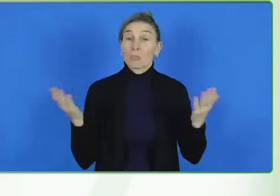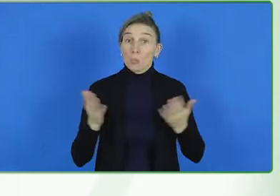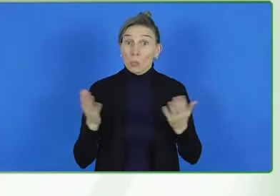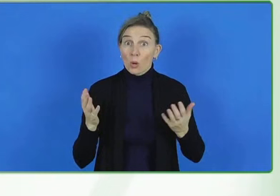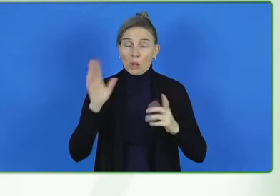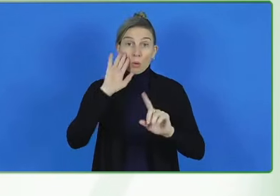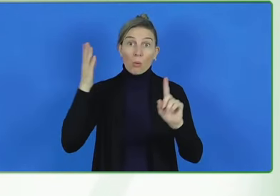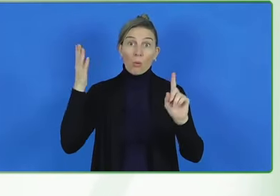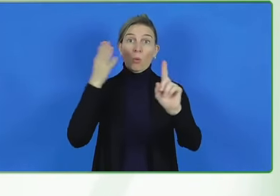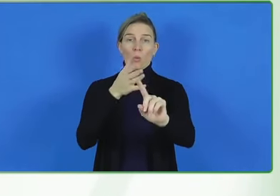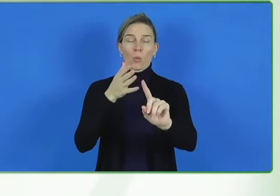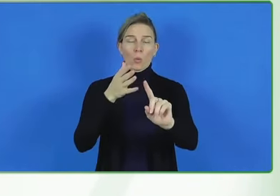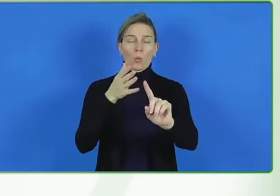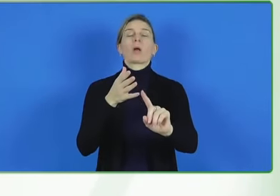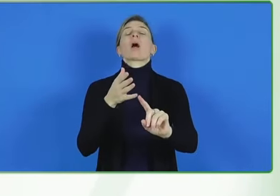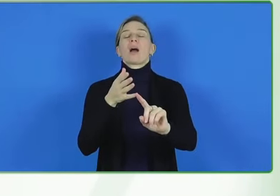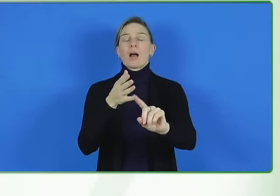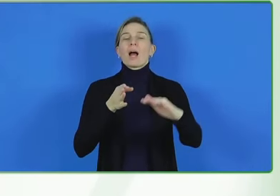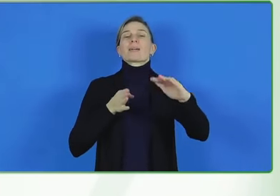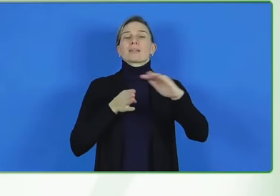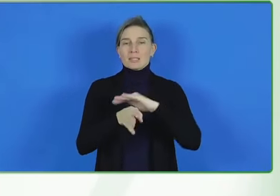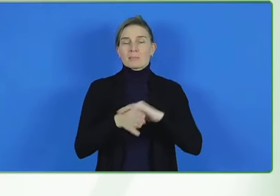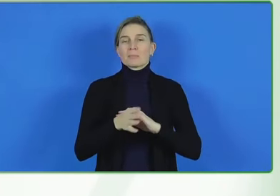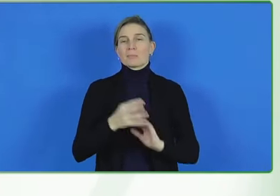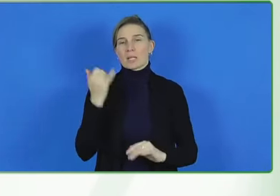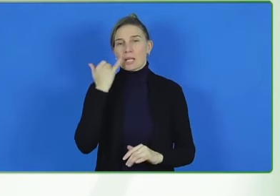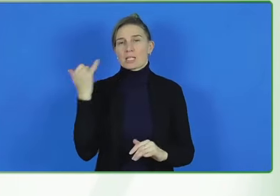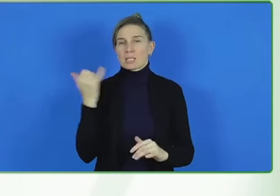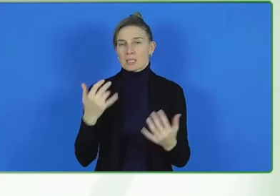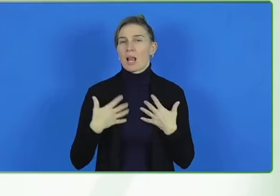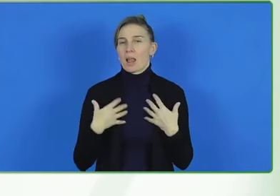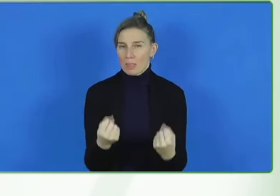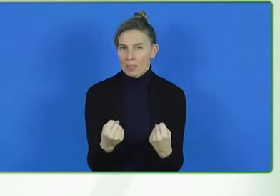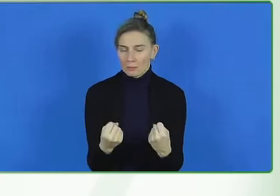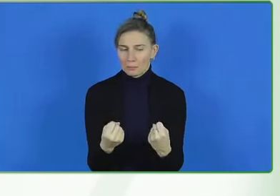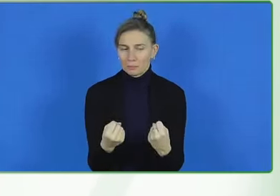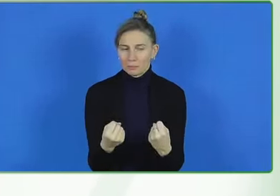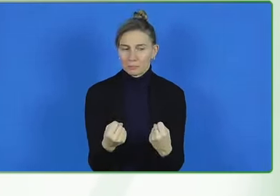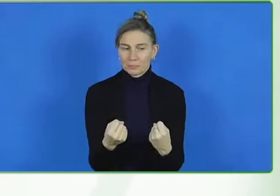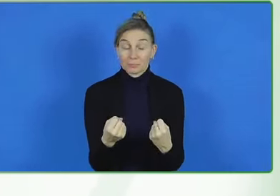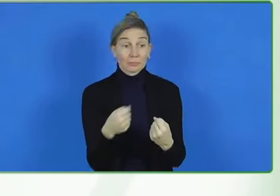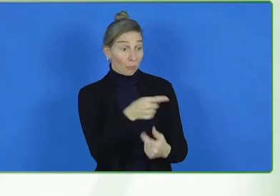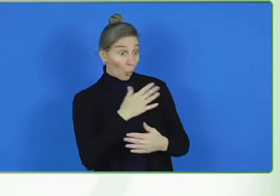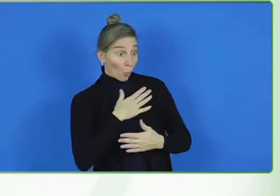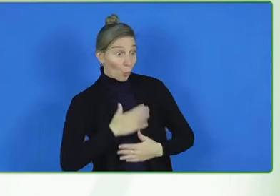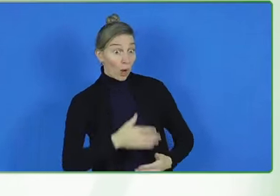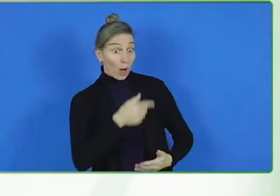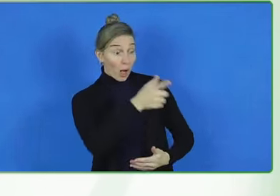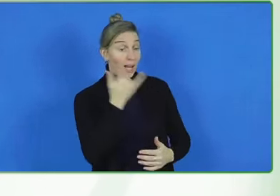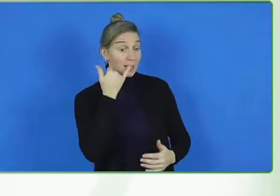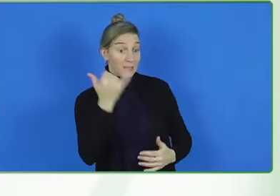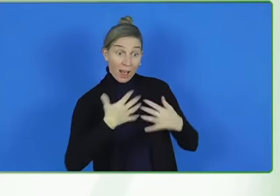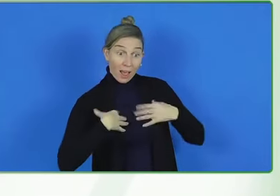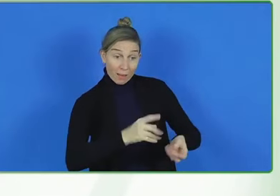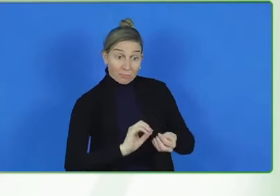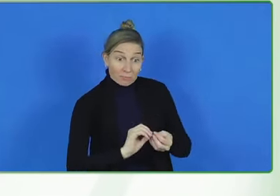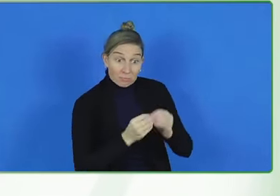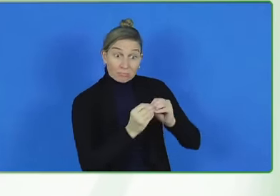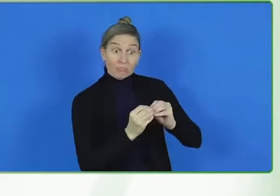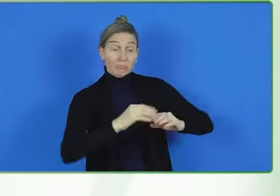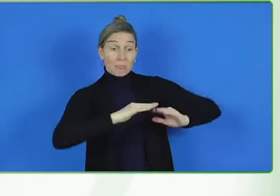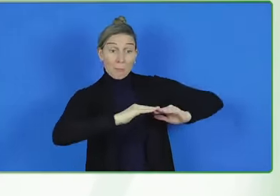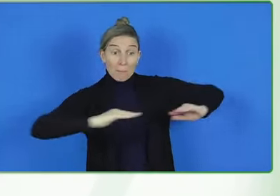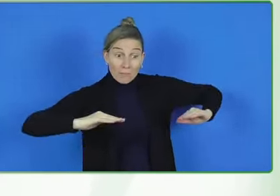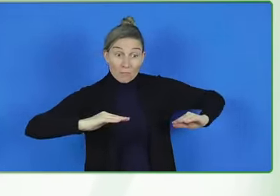And in order to provide a set of requirements on, technical requirements on accessible telehealth, ITU and